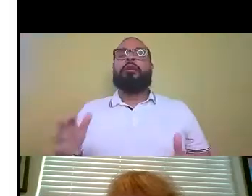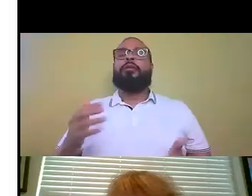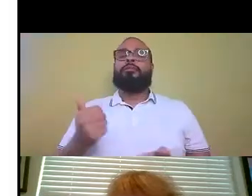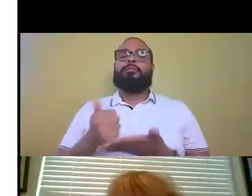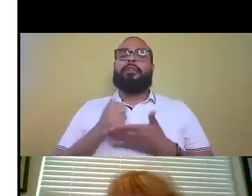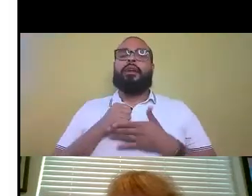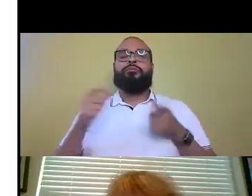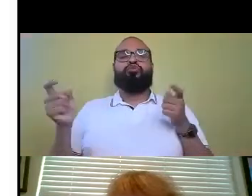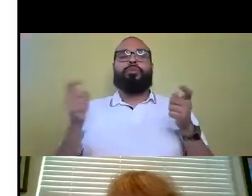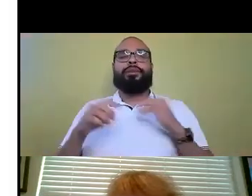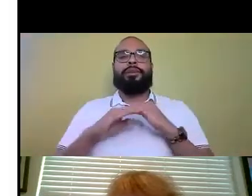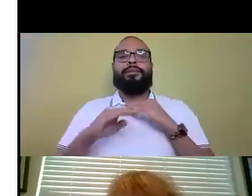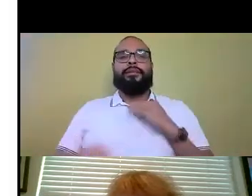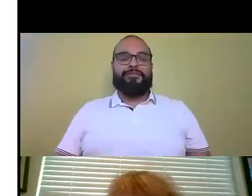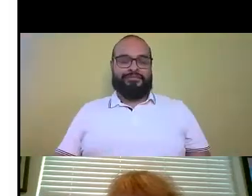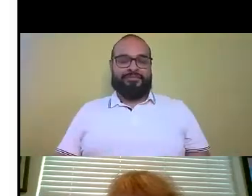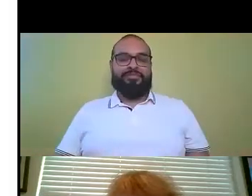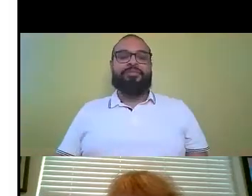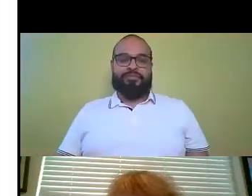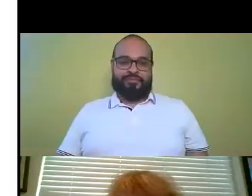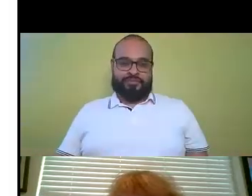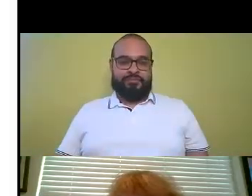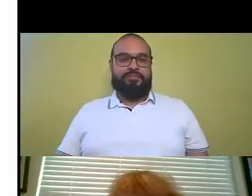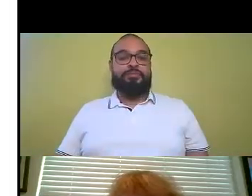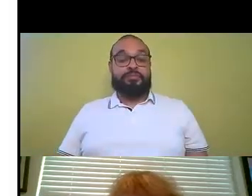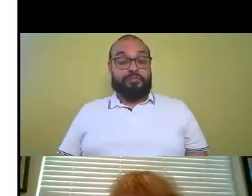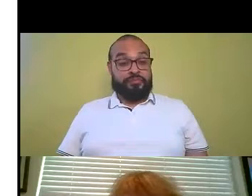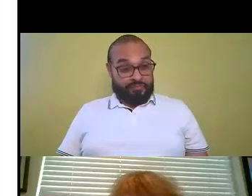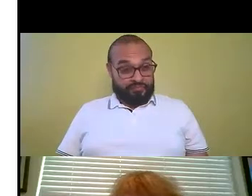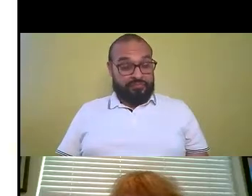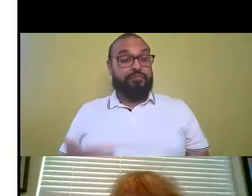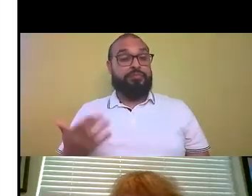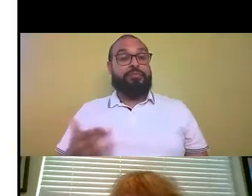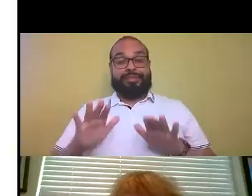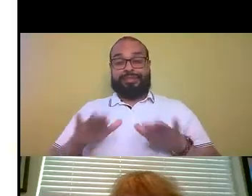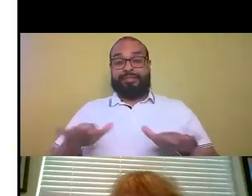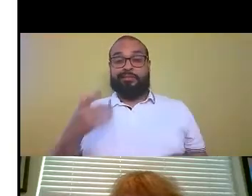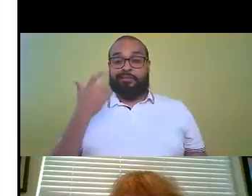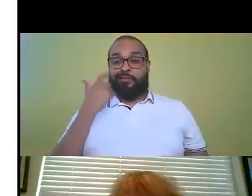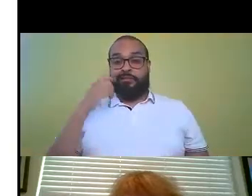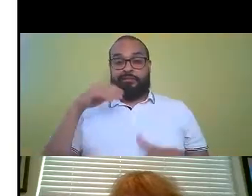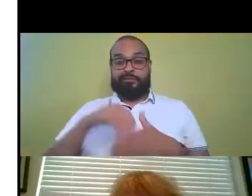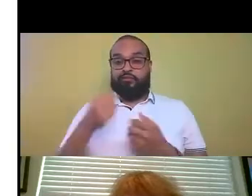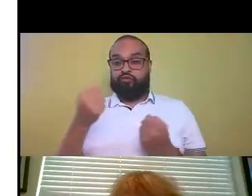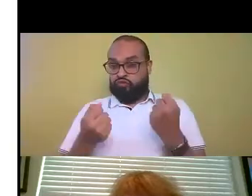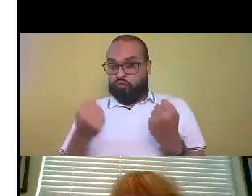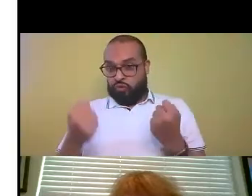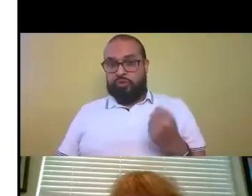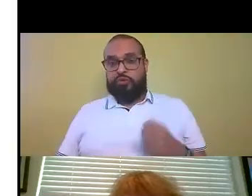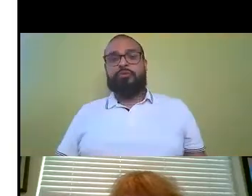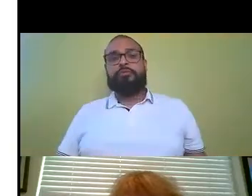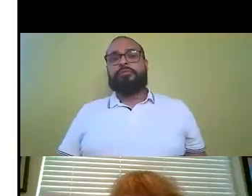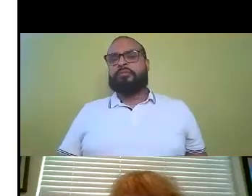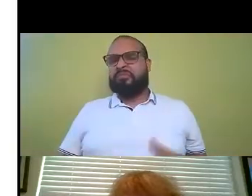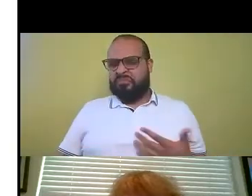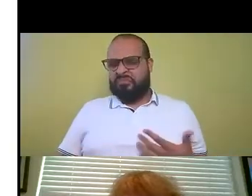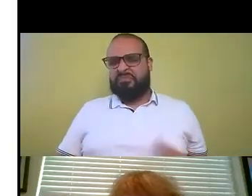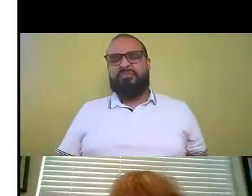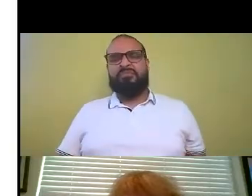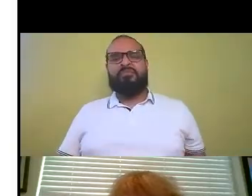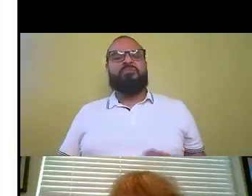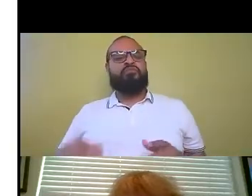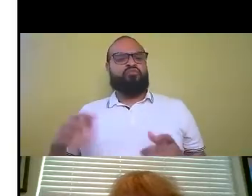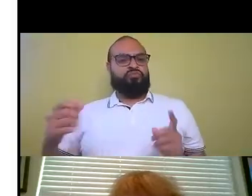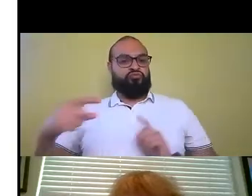can have just the child who's been in a car or been in a situation where sensory is